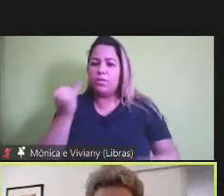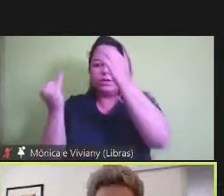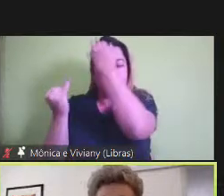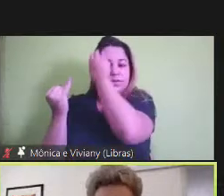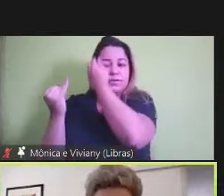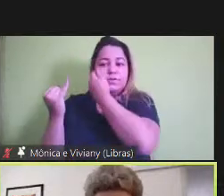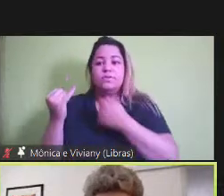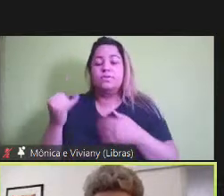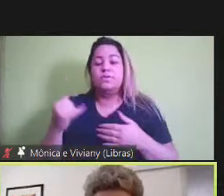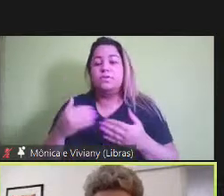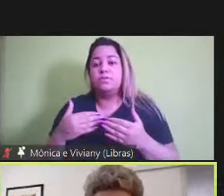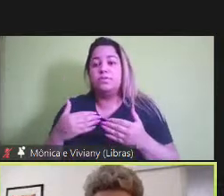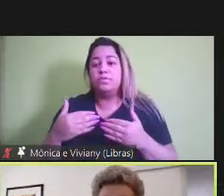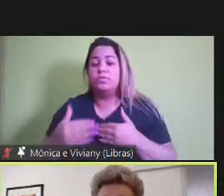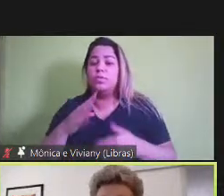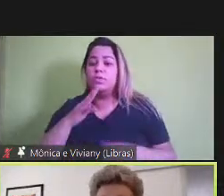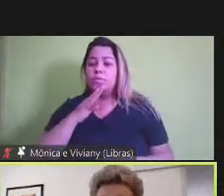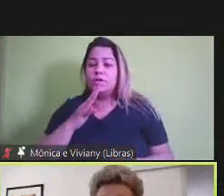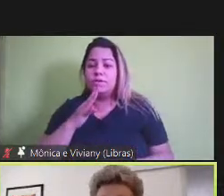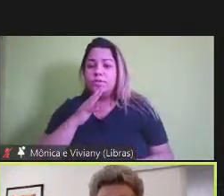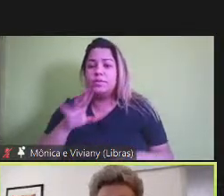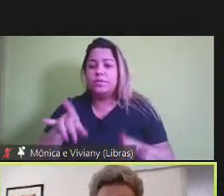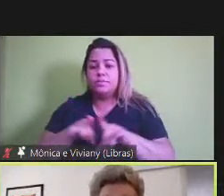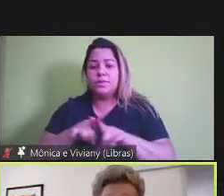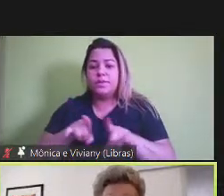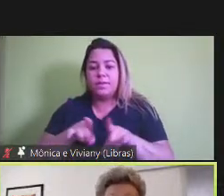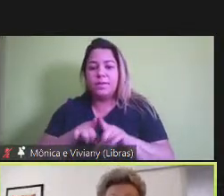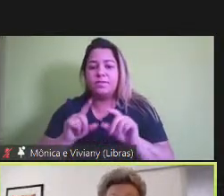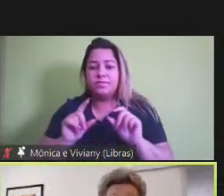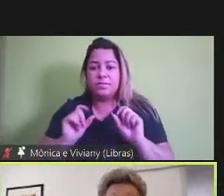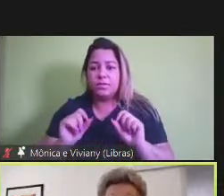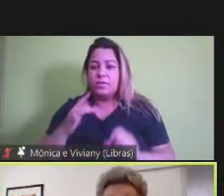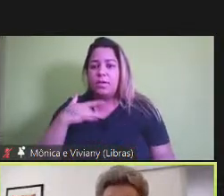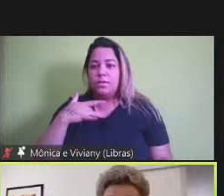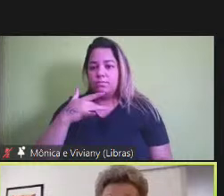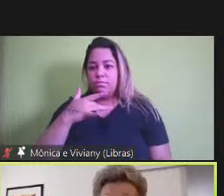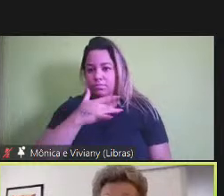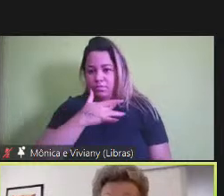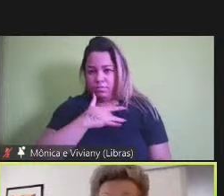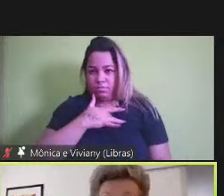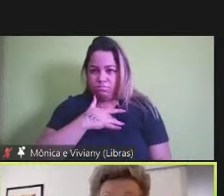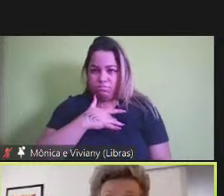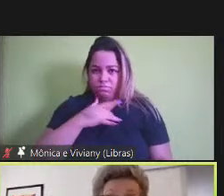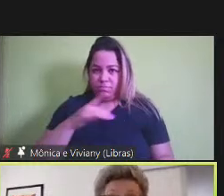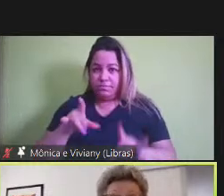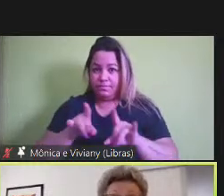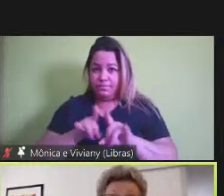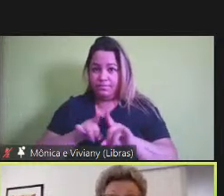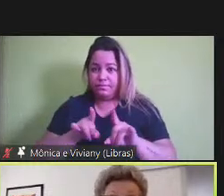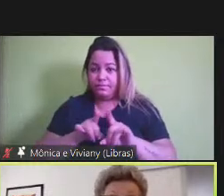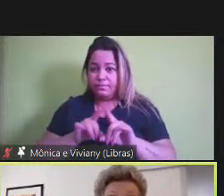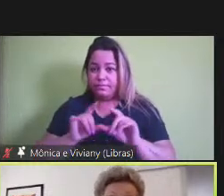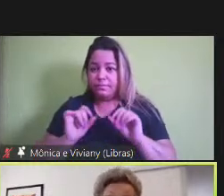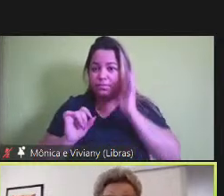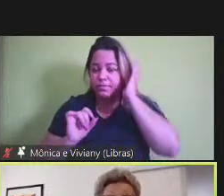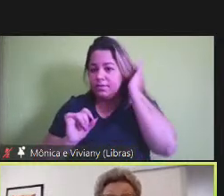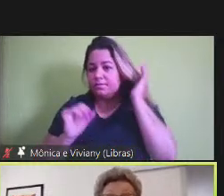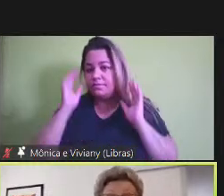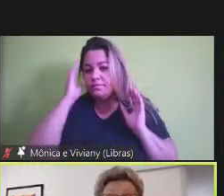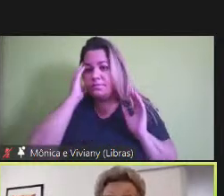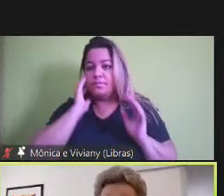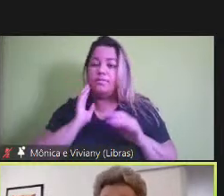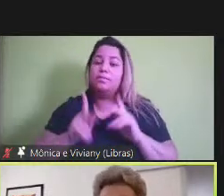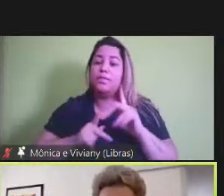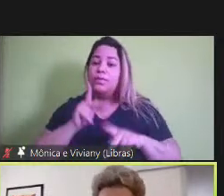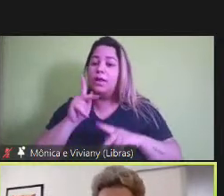fundamental, and from this recognition for the necessities of those users and